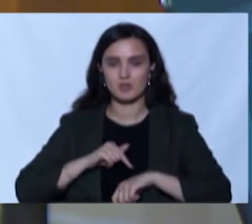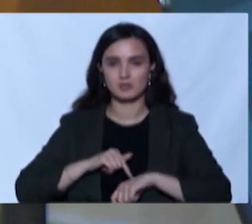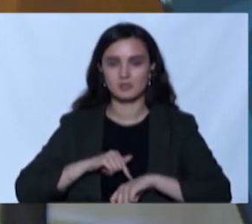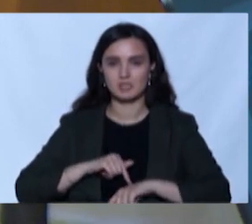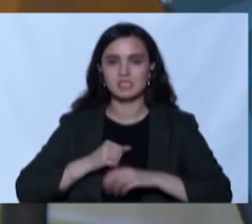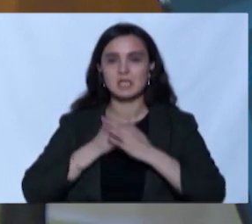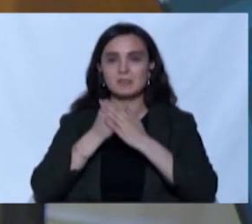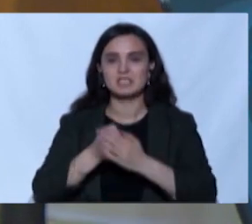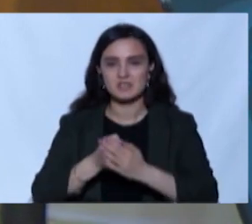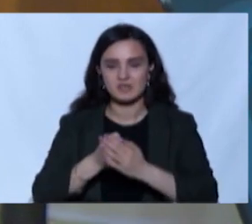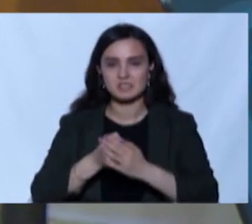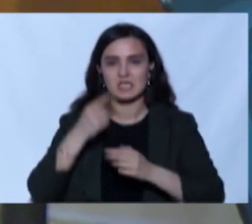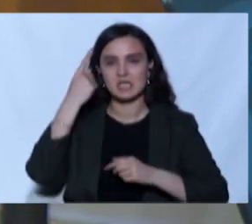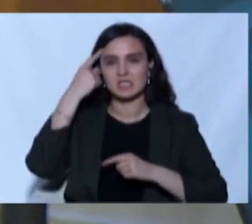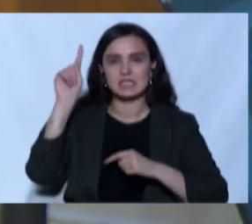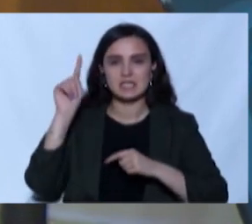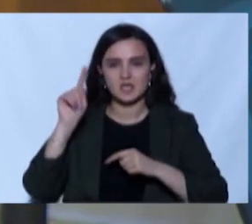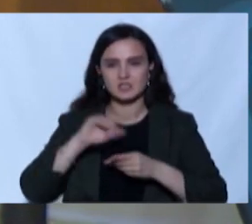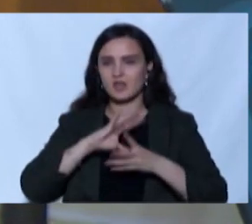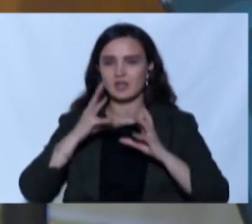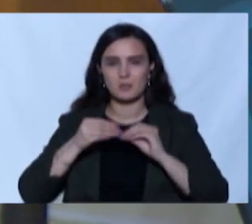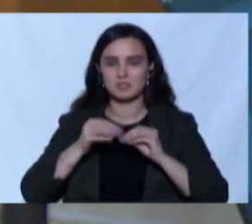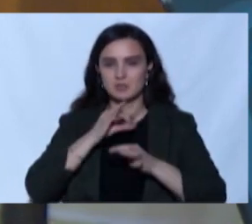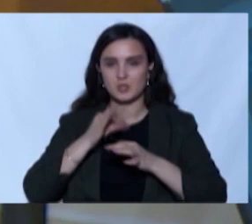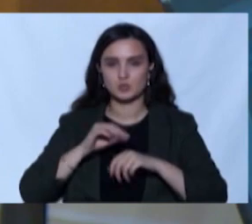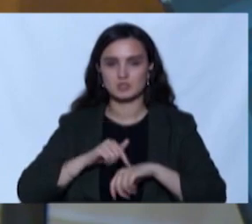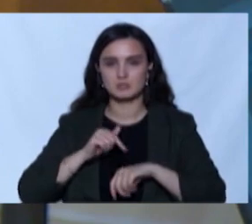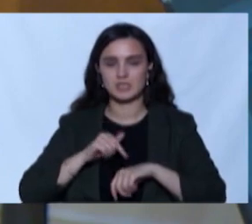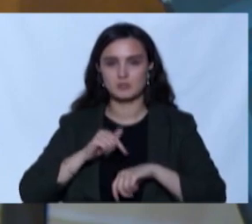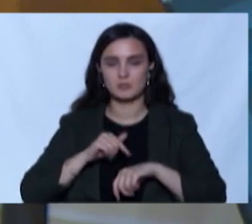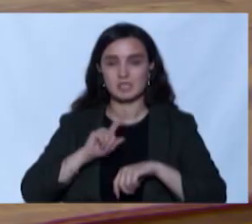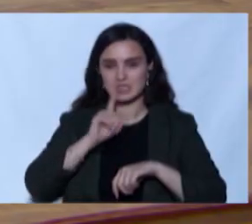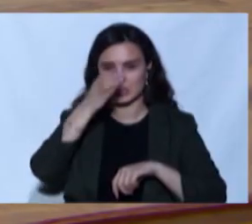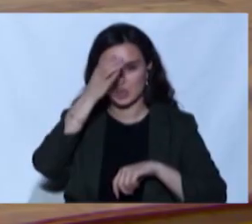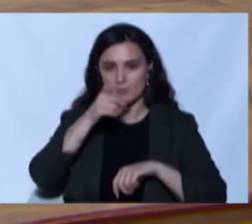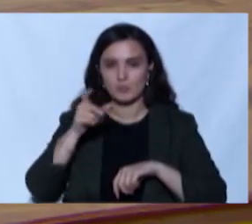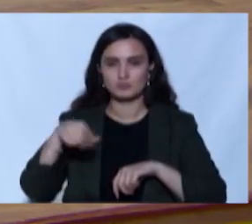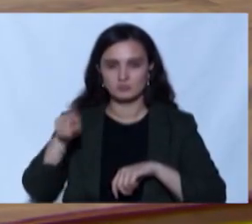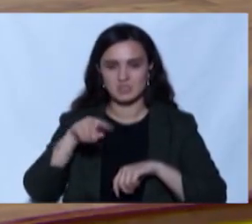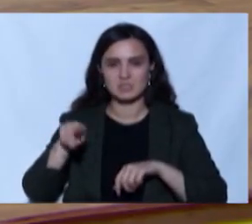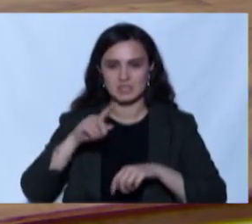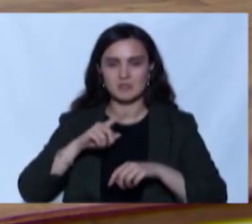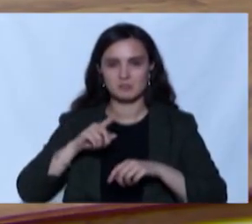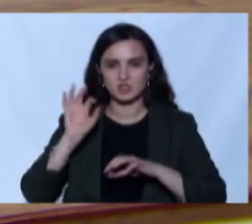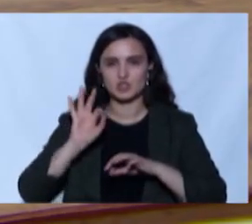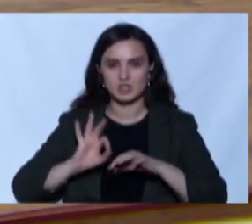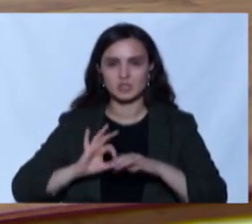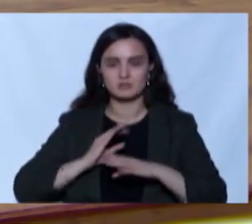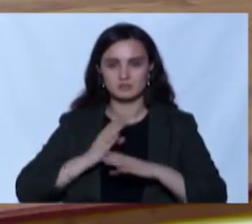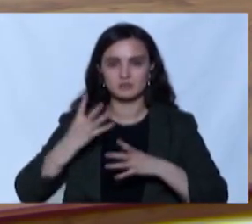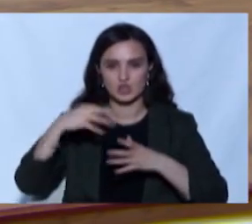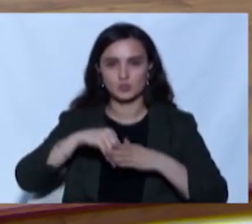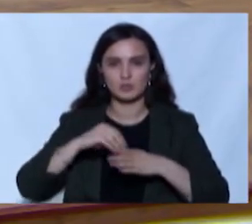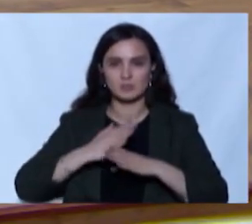achievement, with great innovation, which science is often involved with. We have the